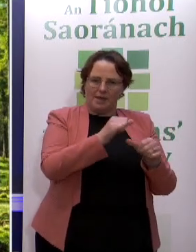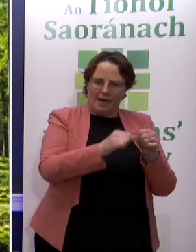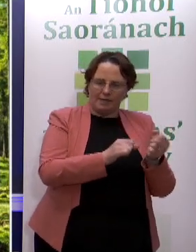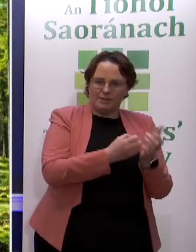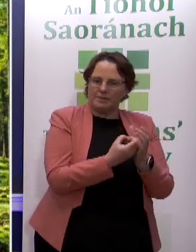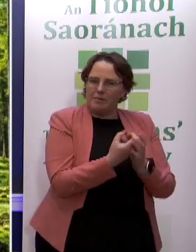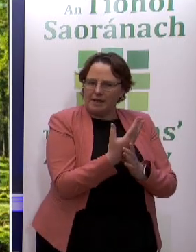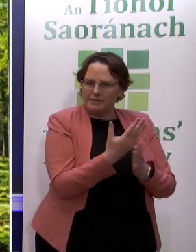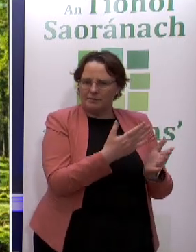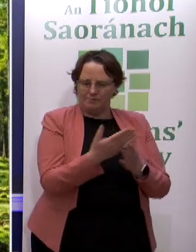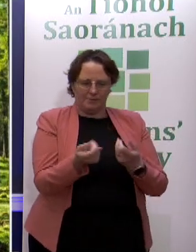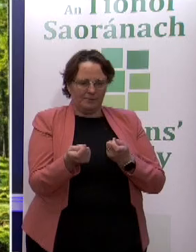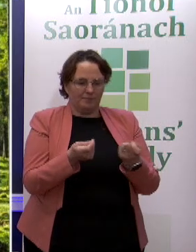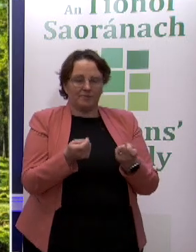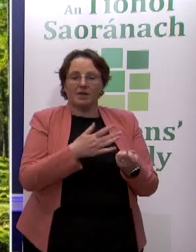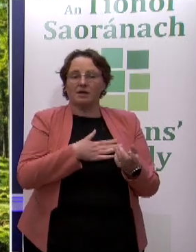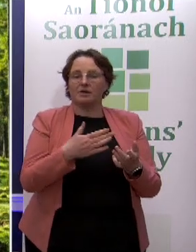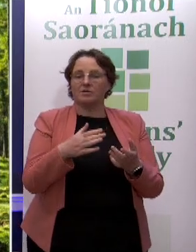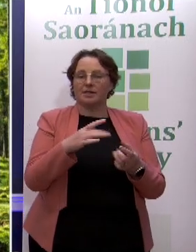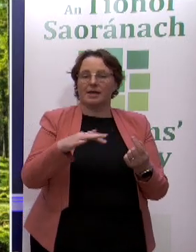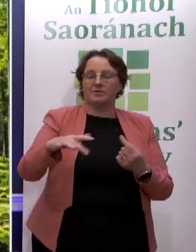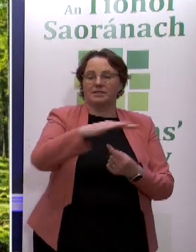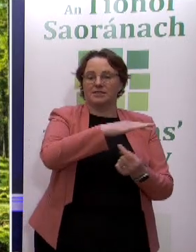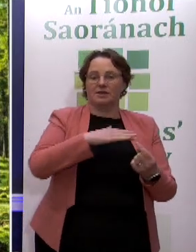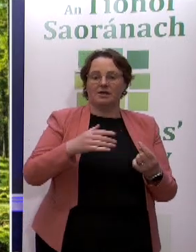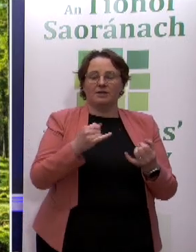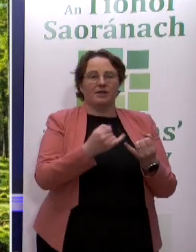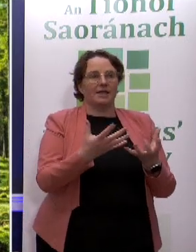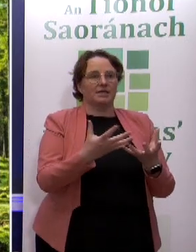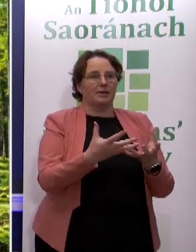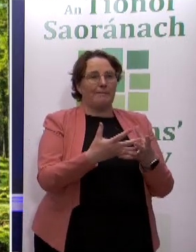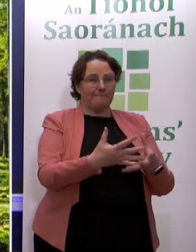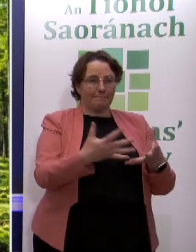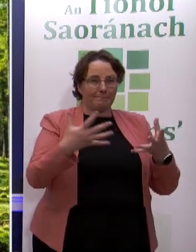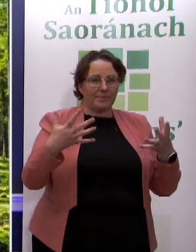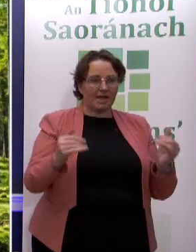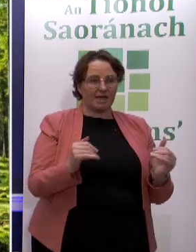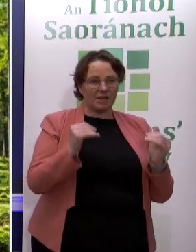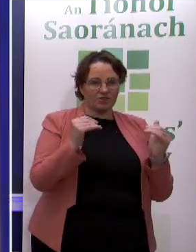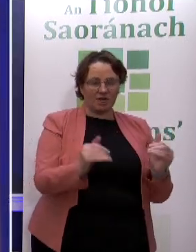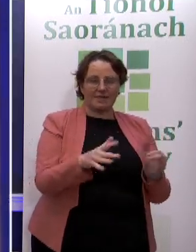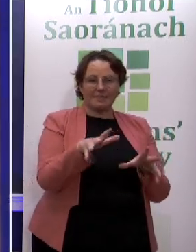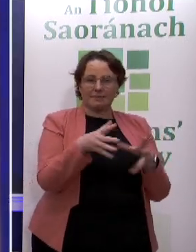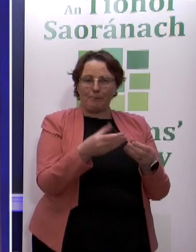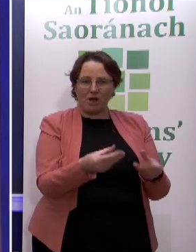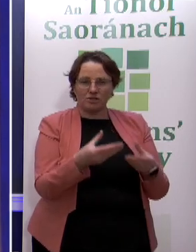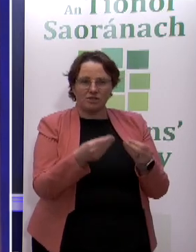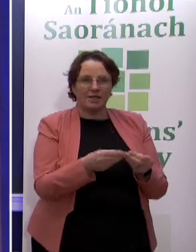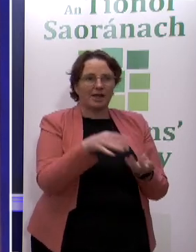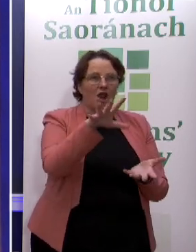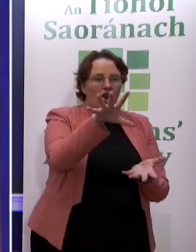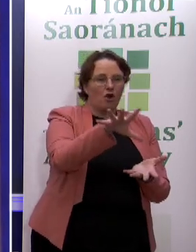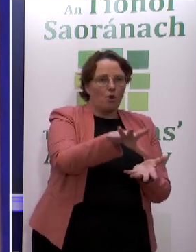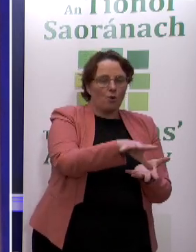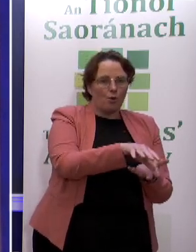our climates. So bogs are like giant sponges. They soak up the water, they let that water then